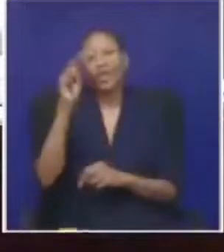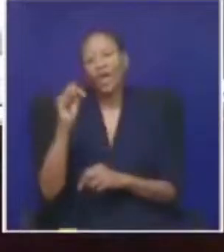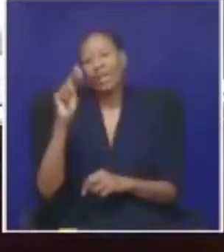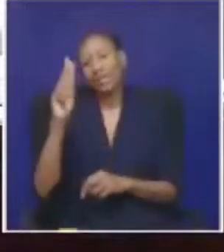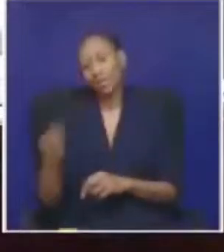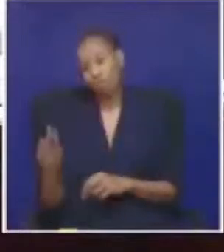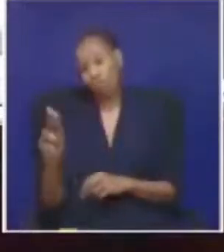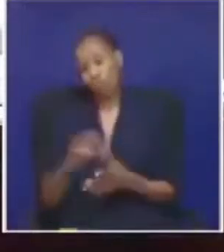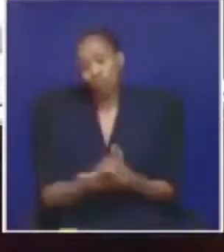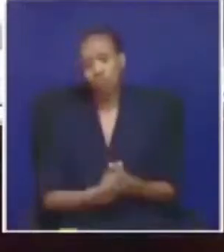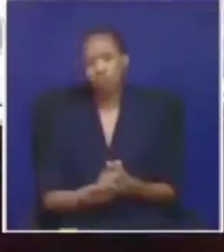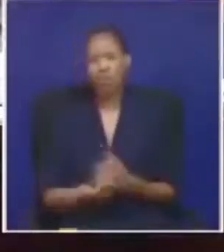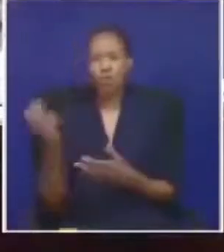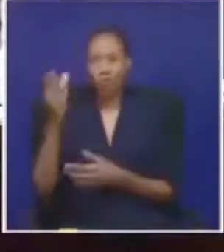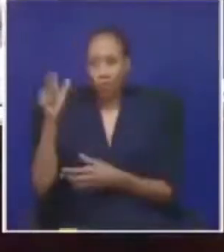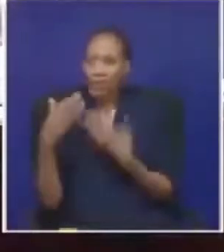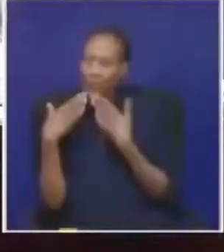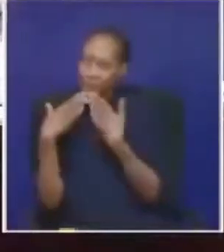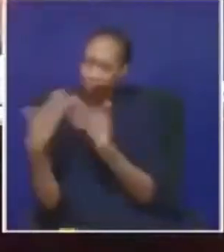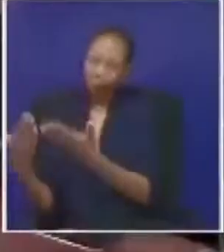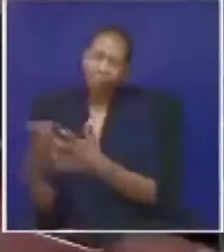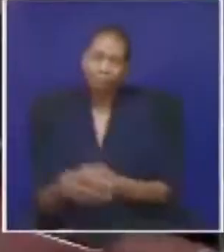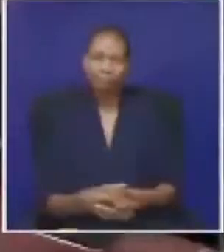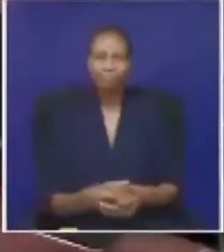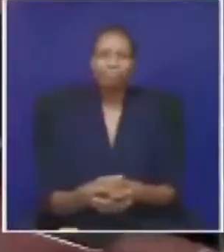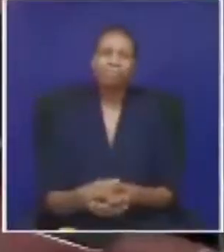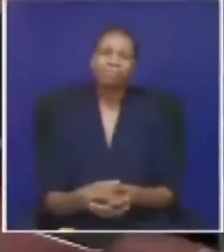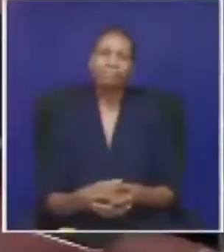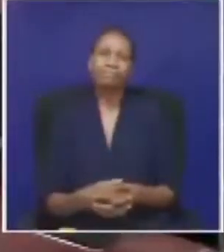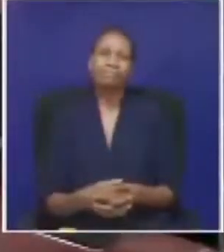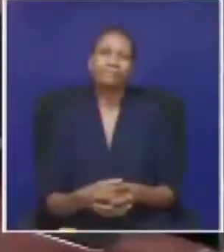unity. I thank you, Honorable Speaker.